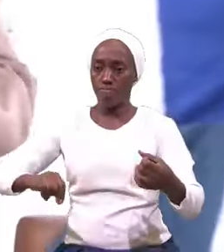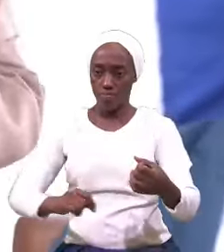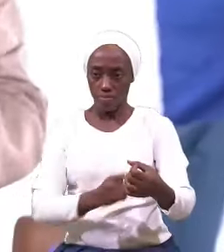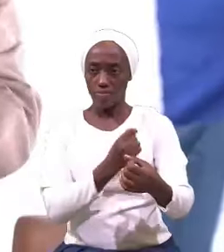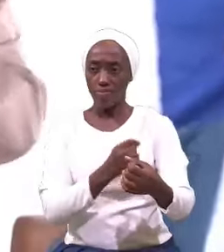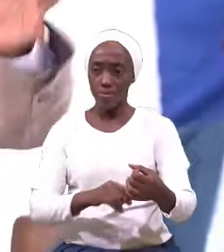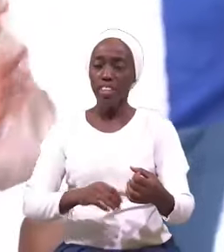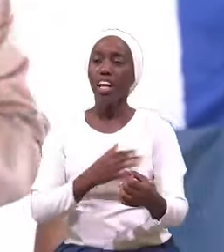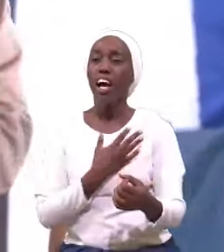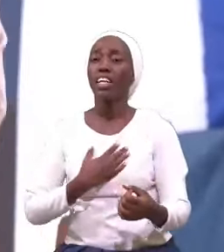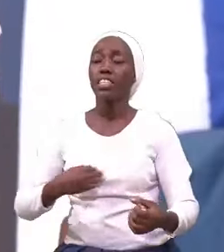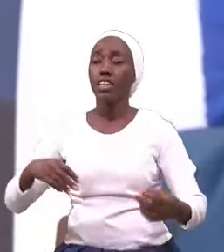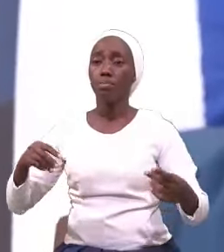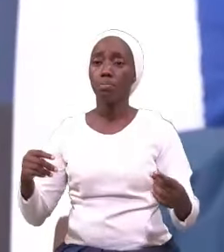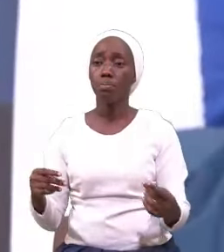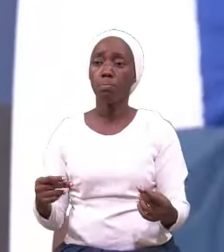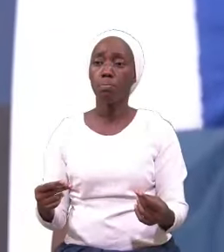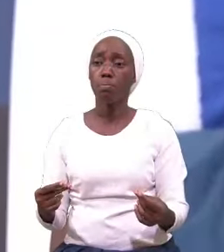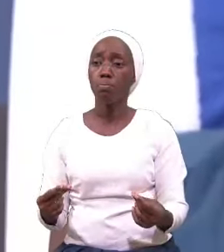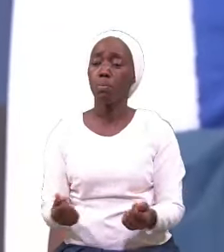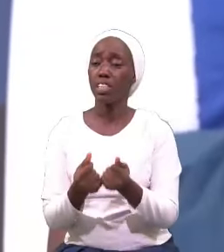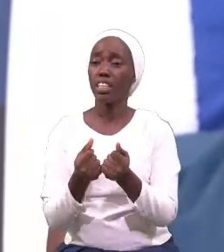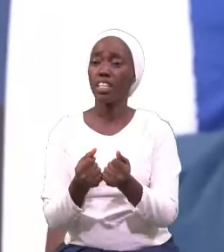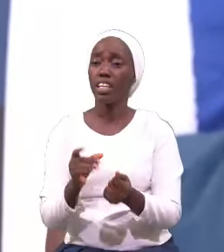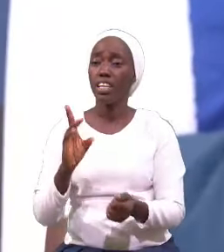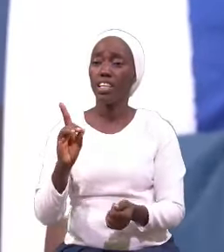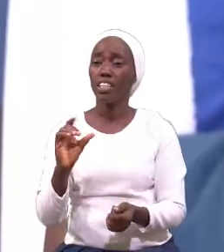And immediately David began to play.